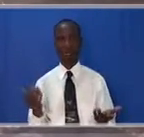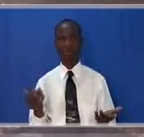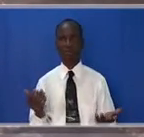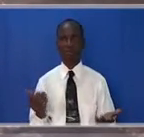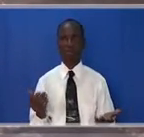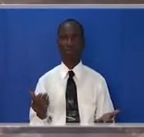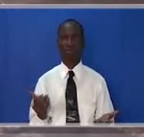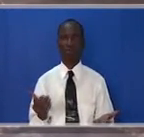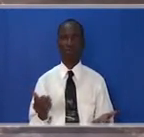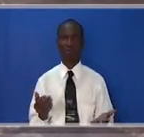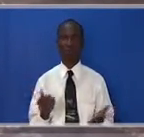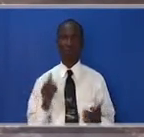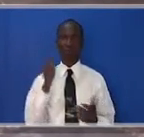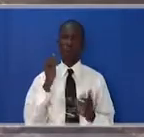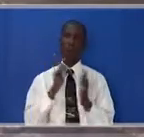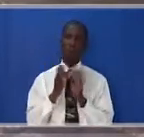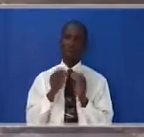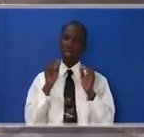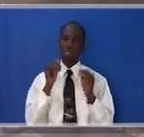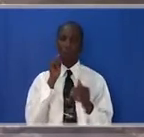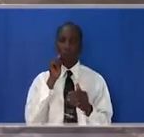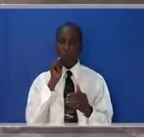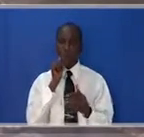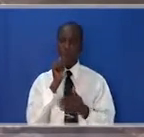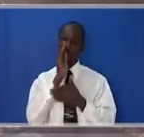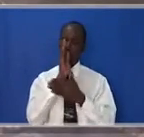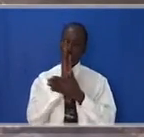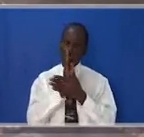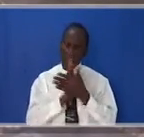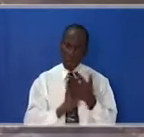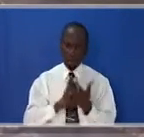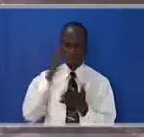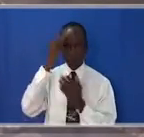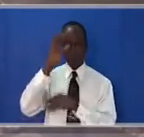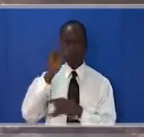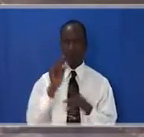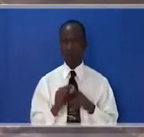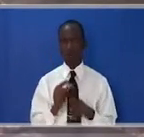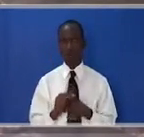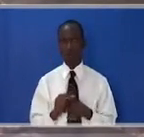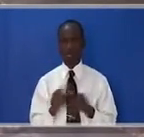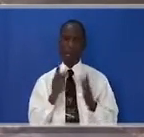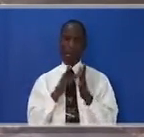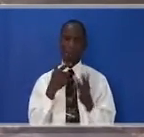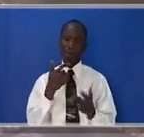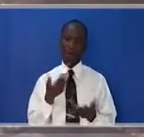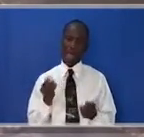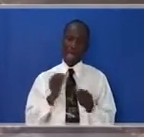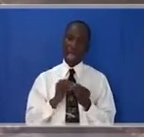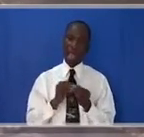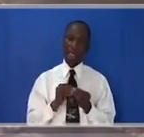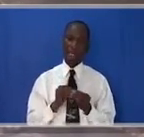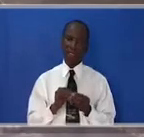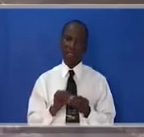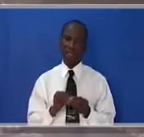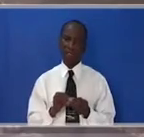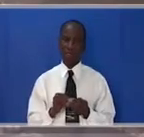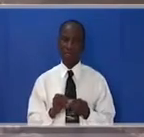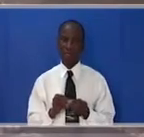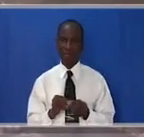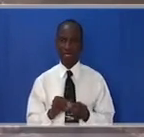mba enye komunsi asem na mubrasi yine muno. Osa be kan se afedi mama mba kwani so